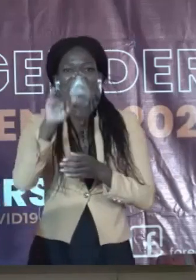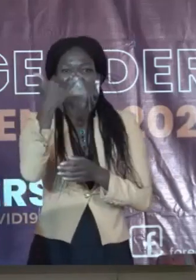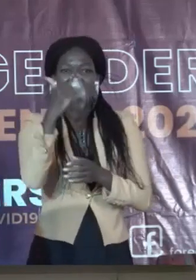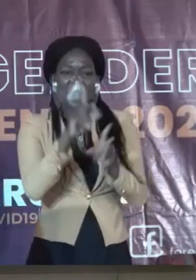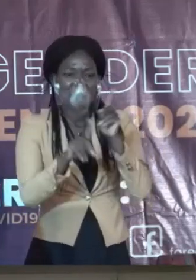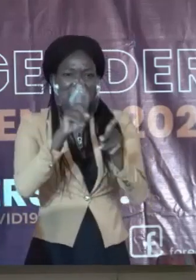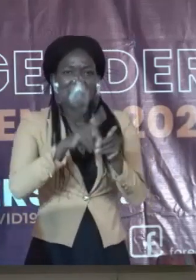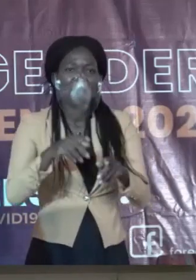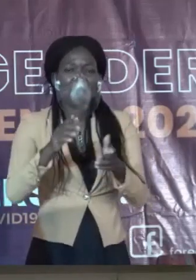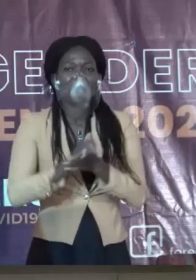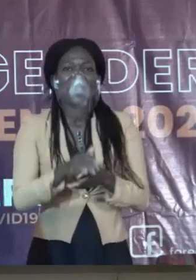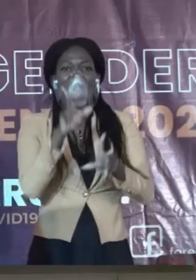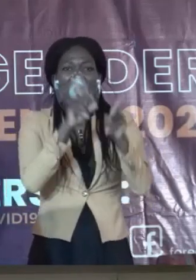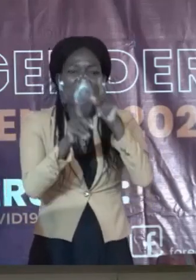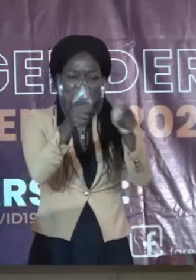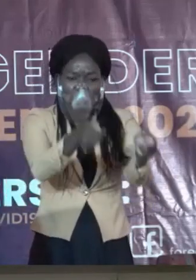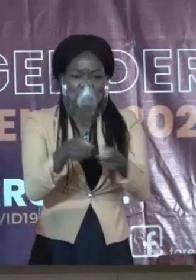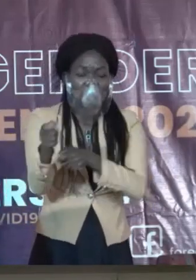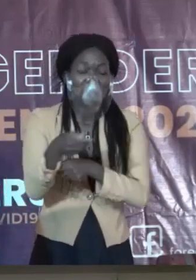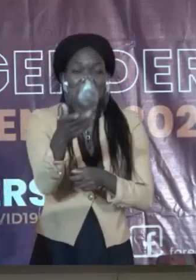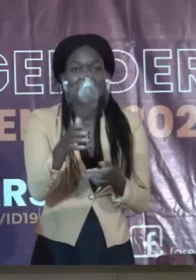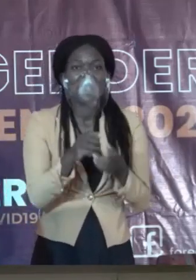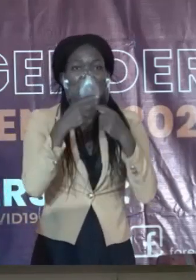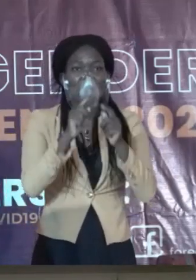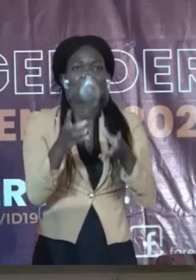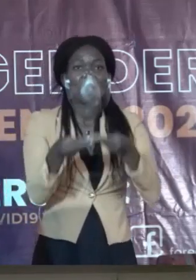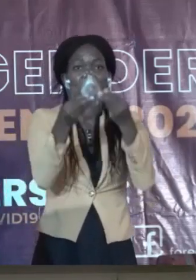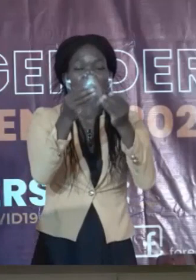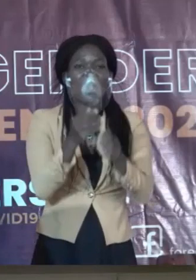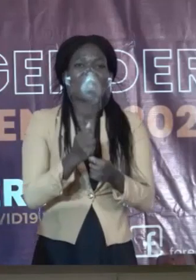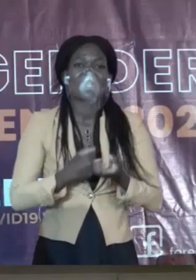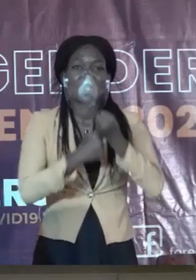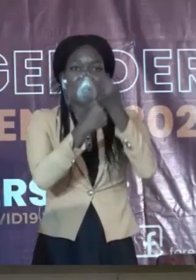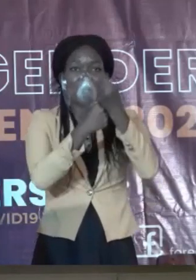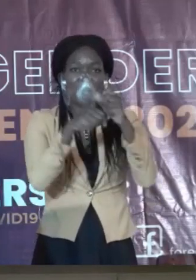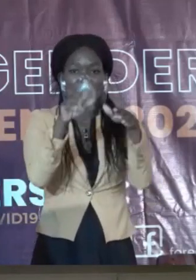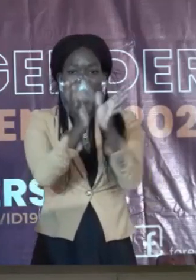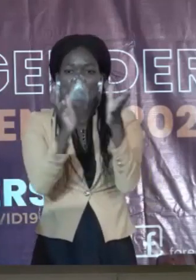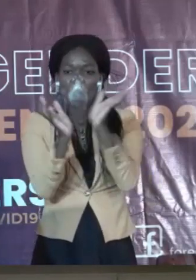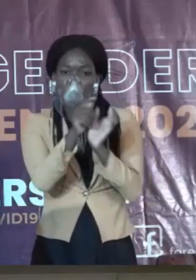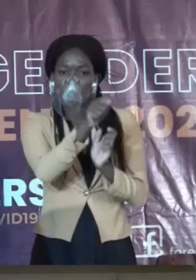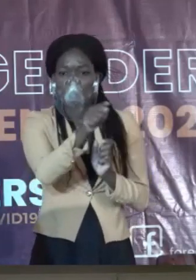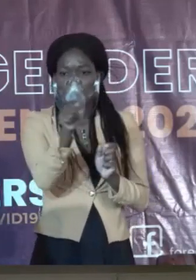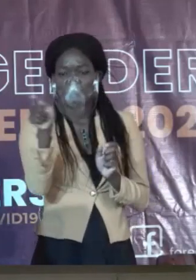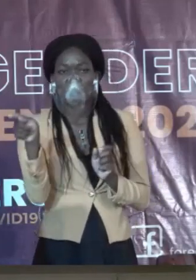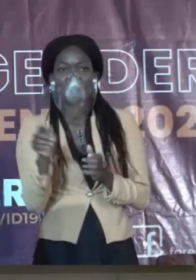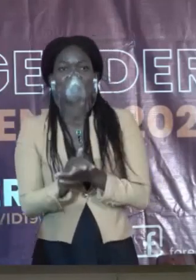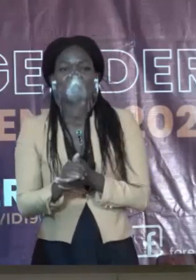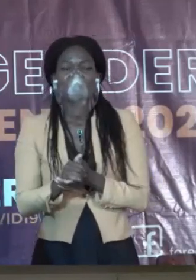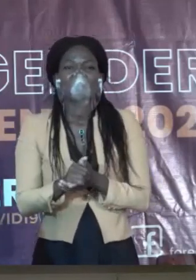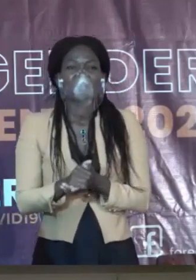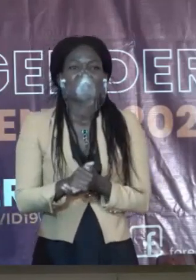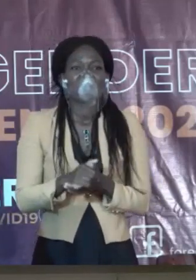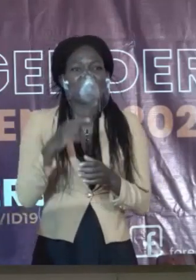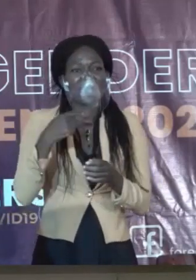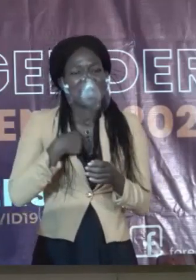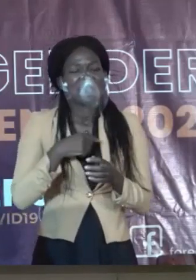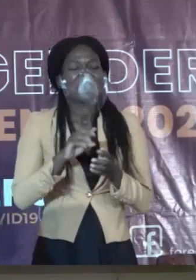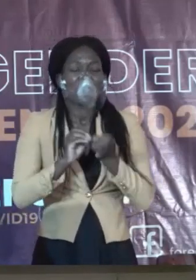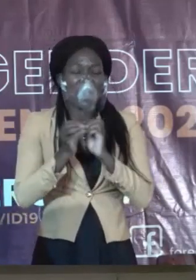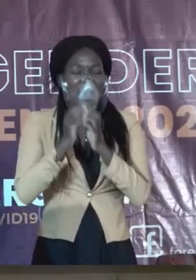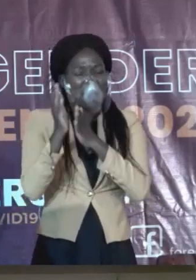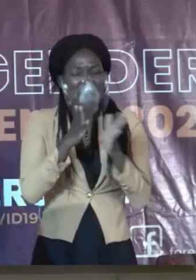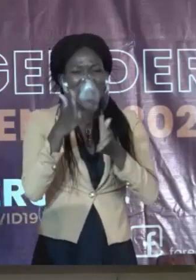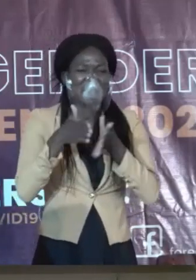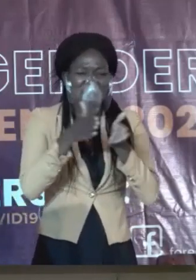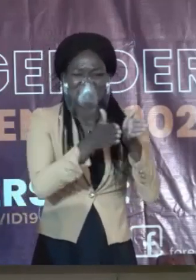and to provide support to those. So there's been a little bit of movement in that space. I